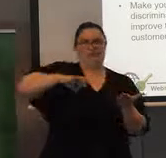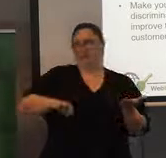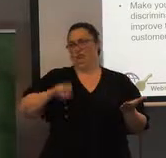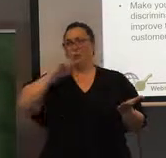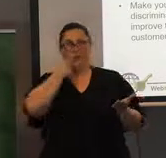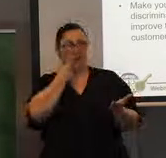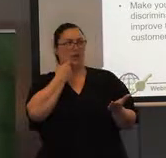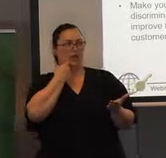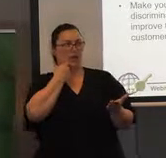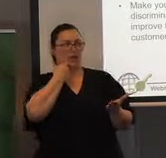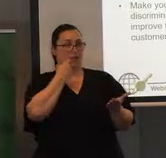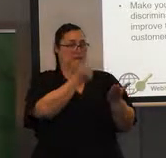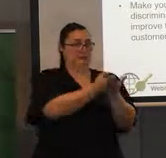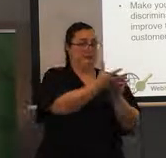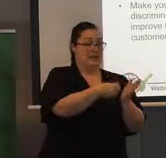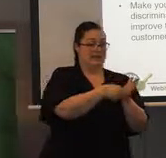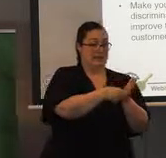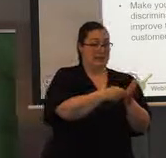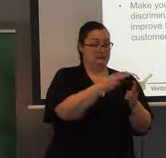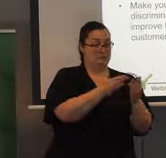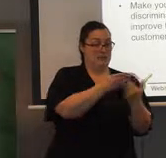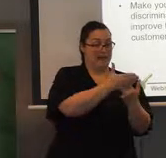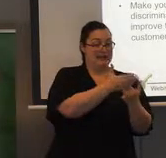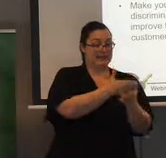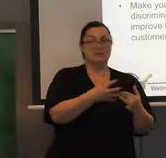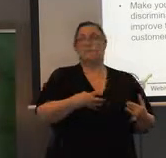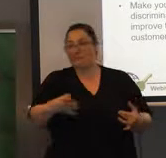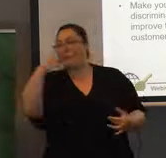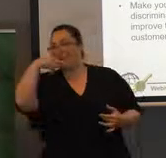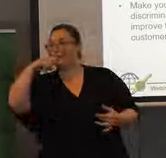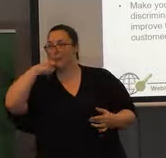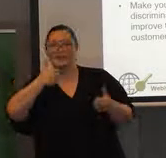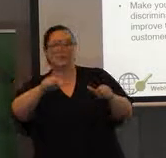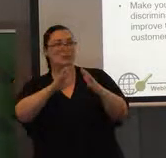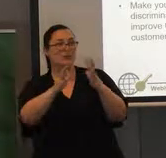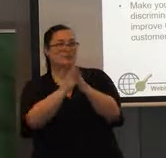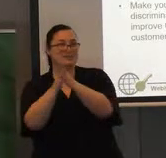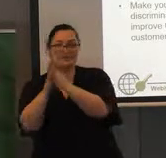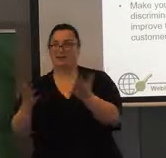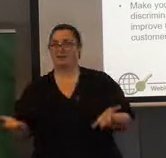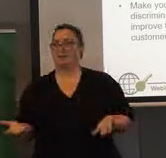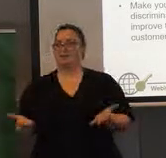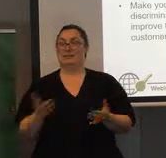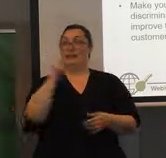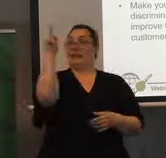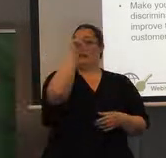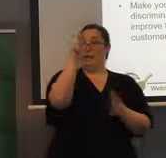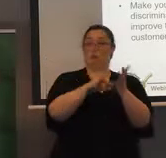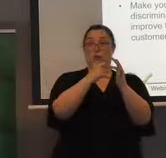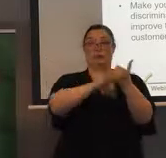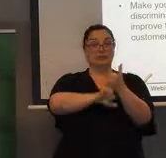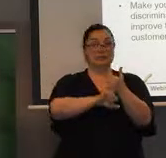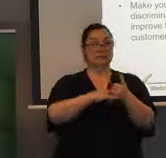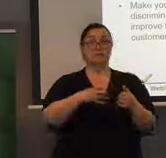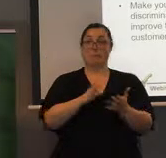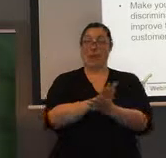this money on designing accessibly, more people are actually going to use your website. Existing users are likely